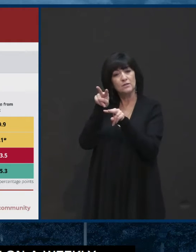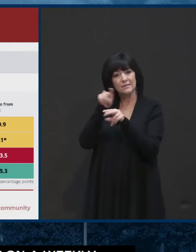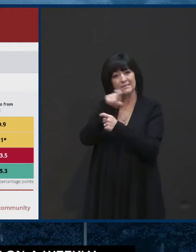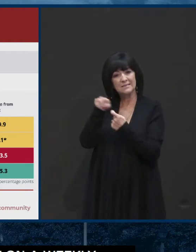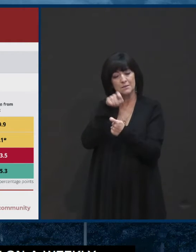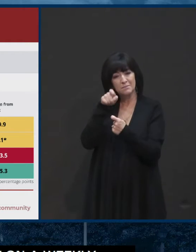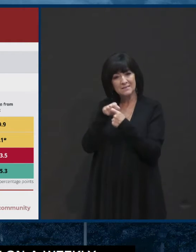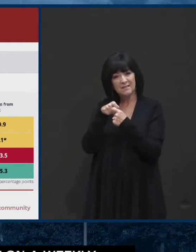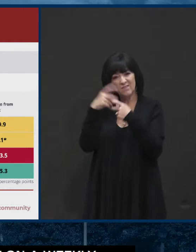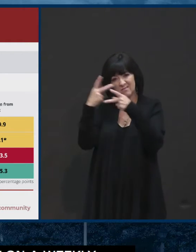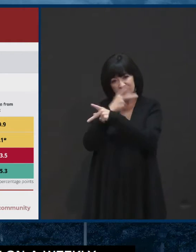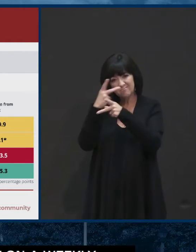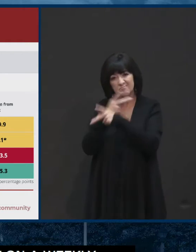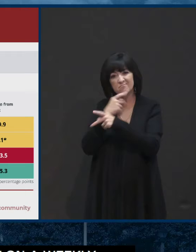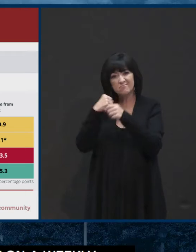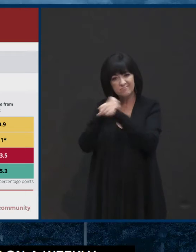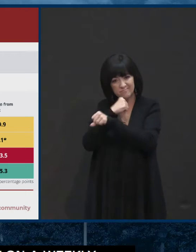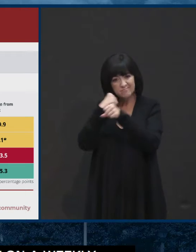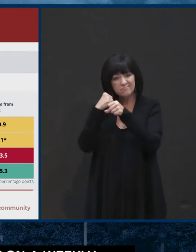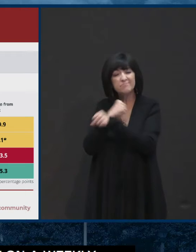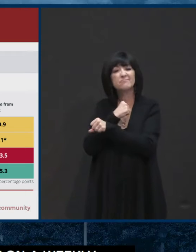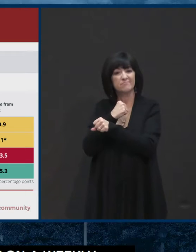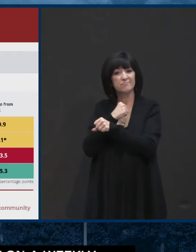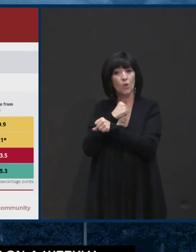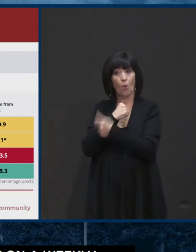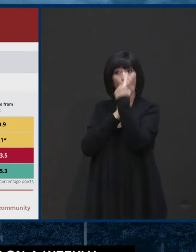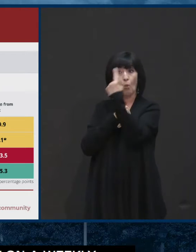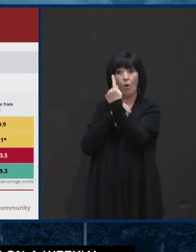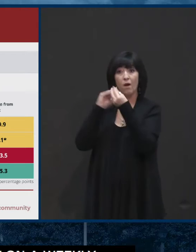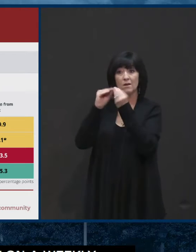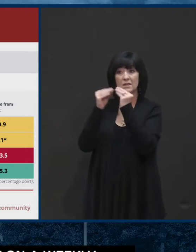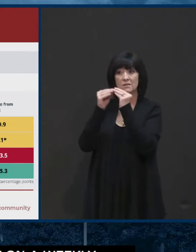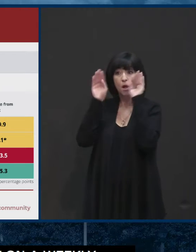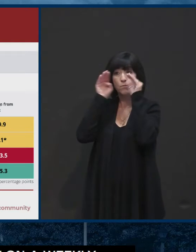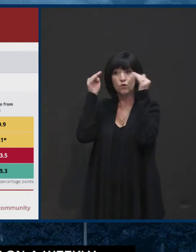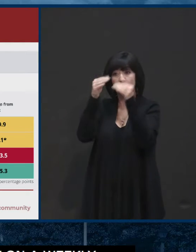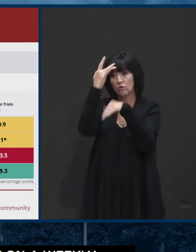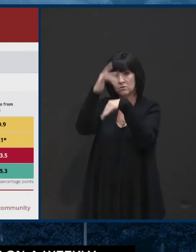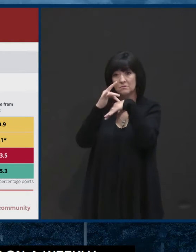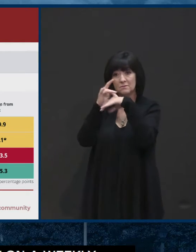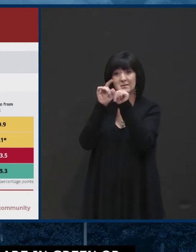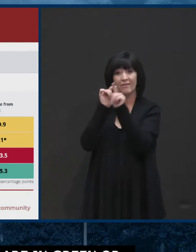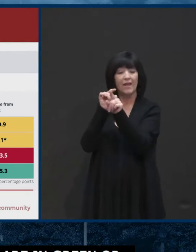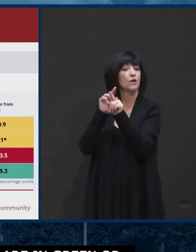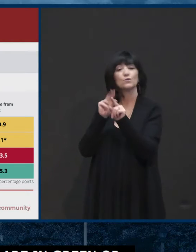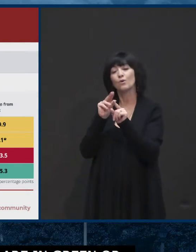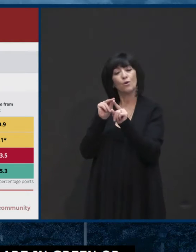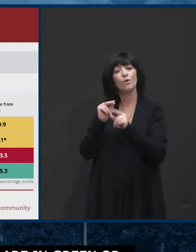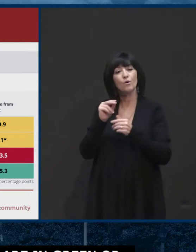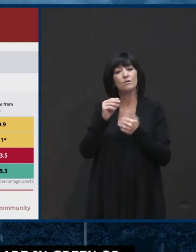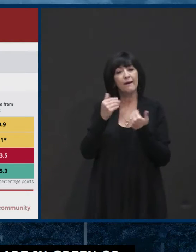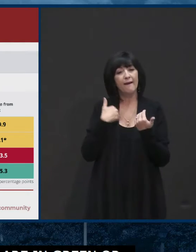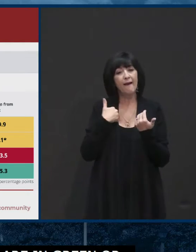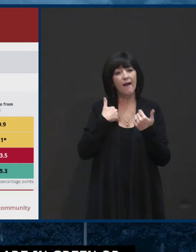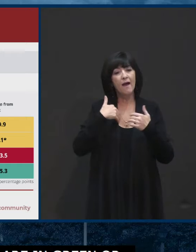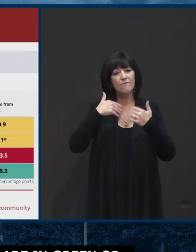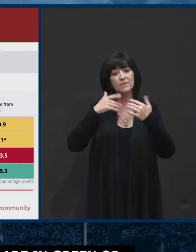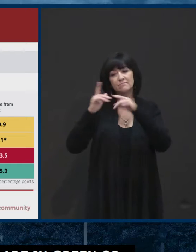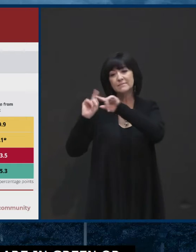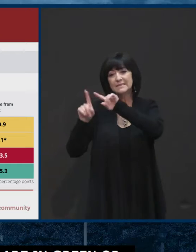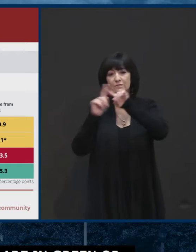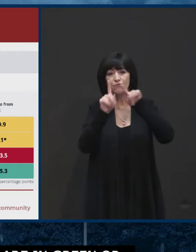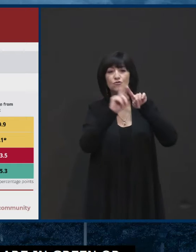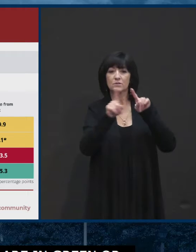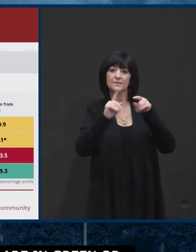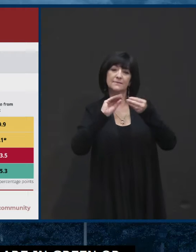data, that other measures than the ones that we've been using to set the context, because it could be the fact that some of these